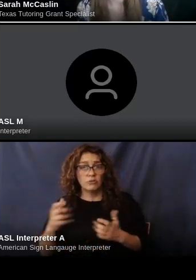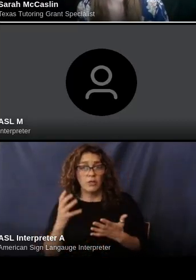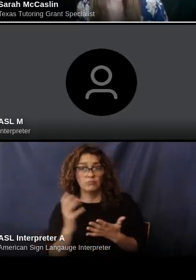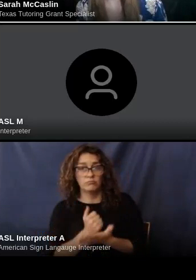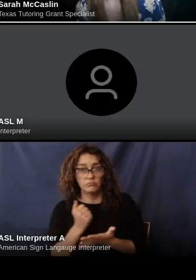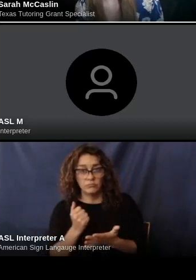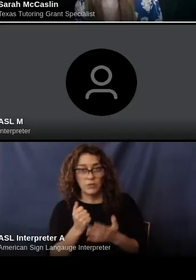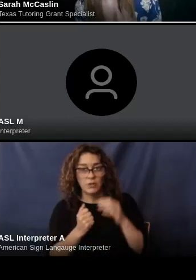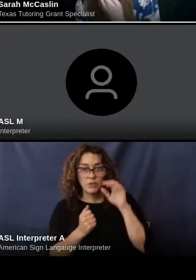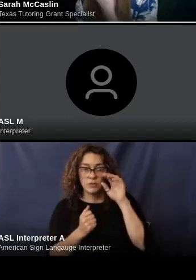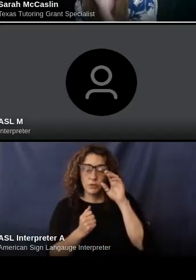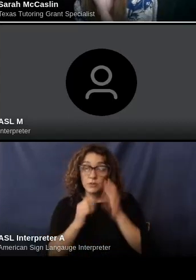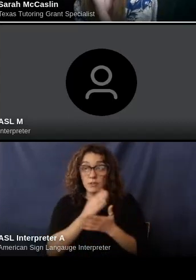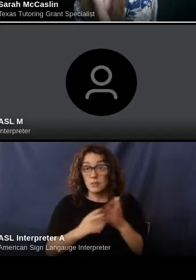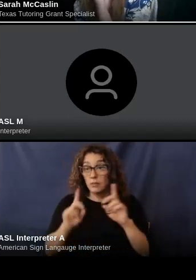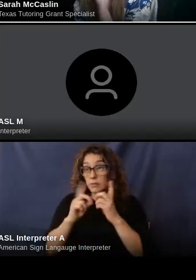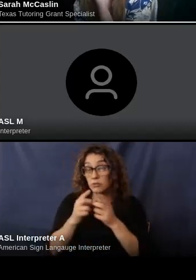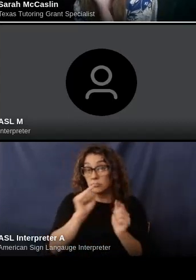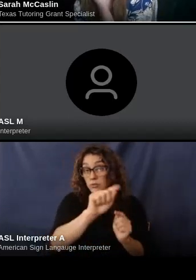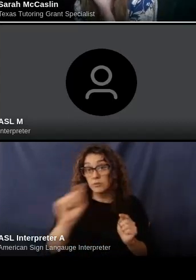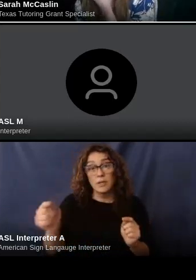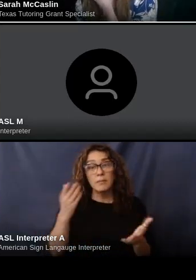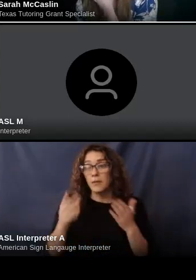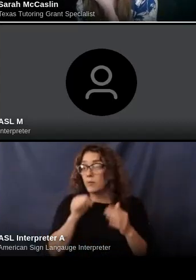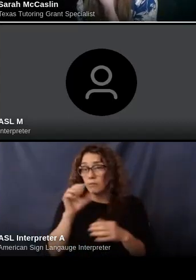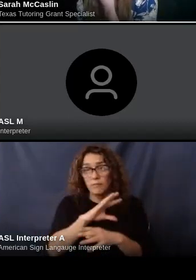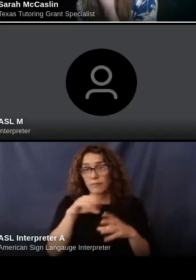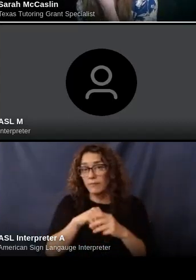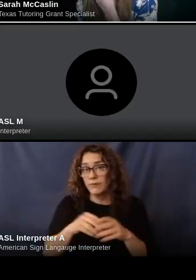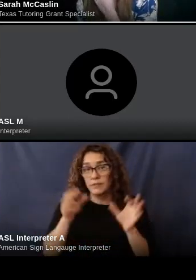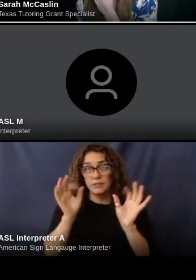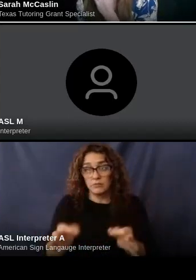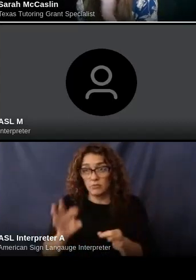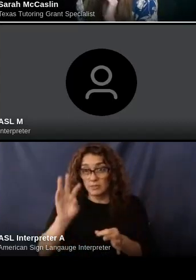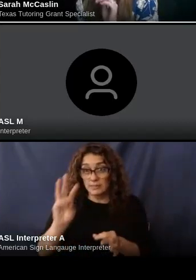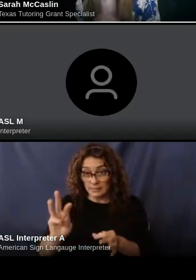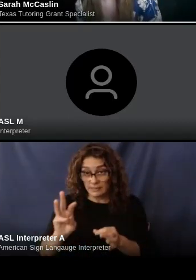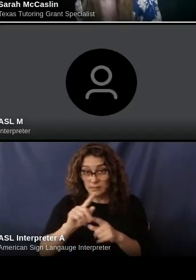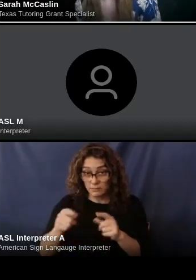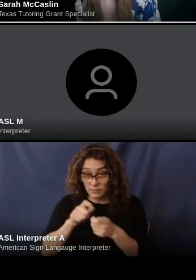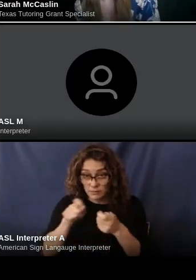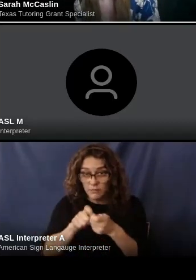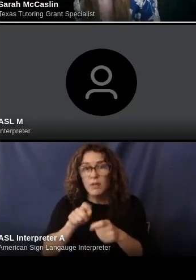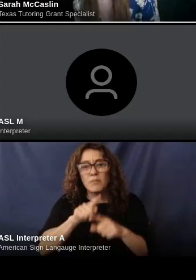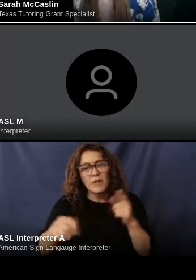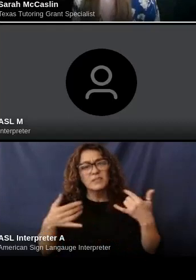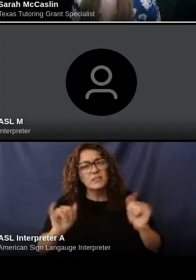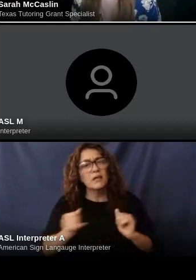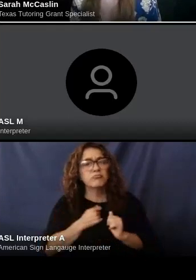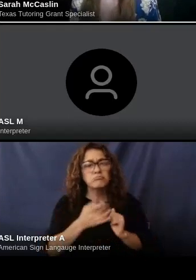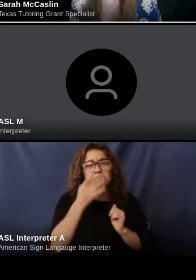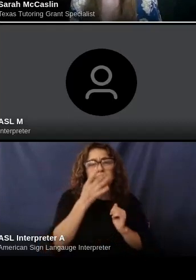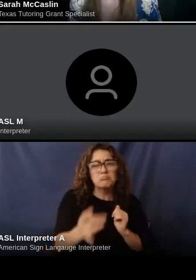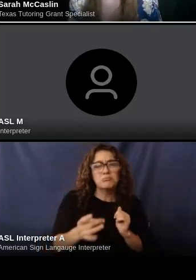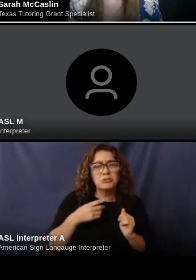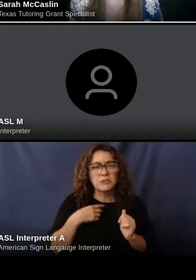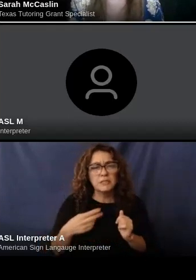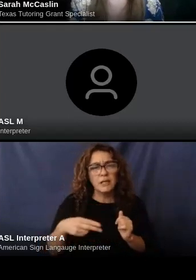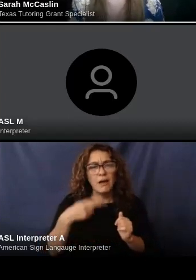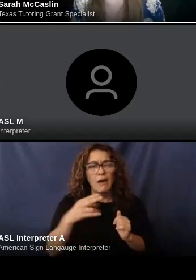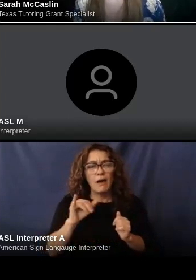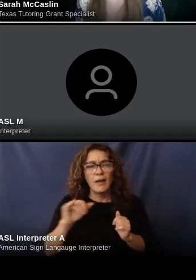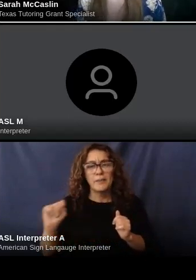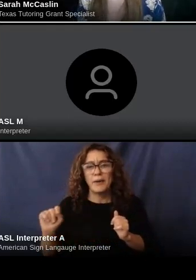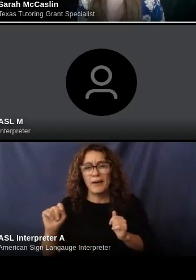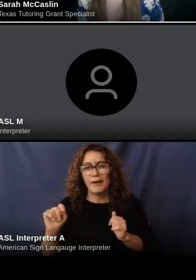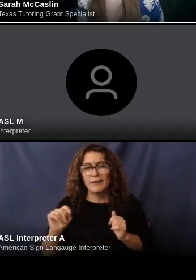if you know districts that are not engaging in Decision 6 work, but want to take on the world of high impact tutoring. Encourage them